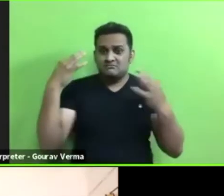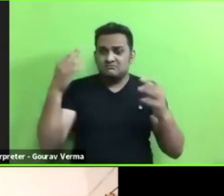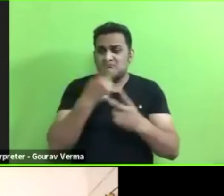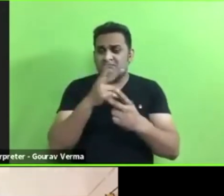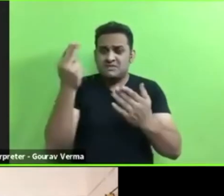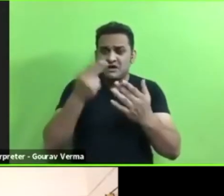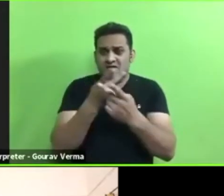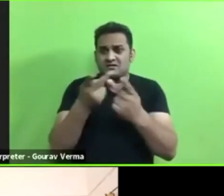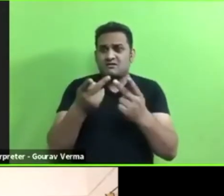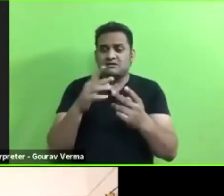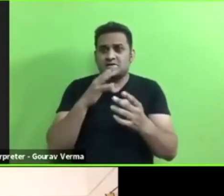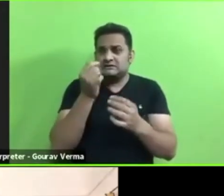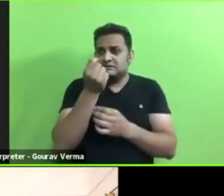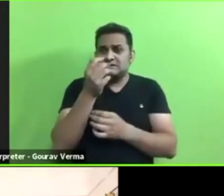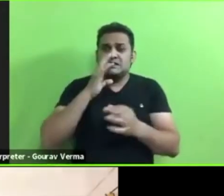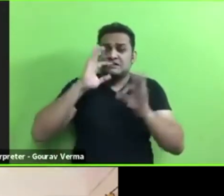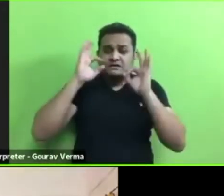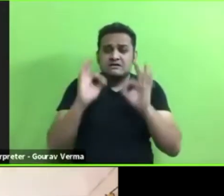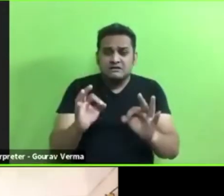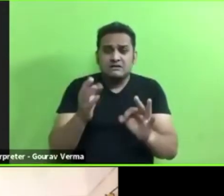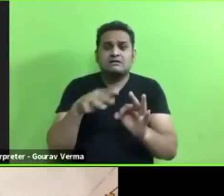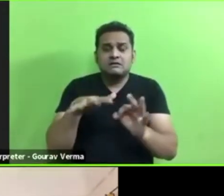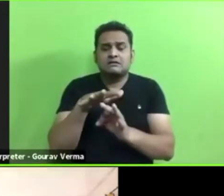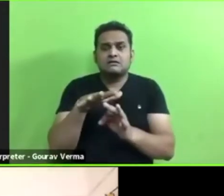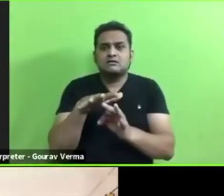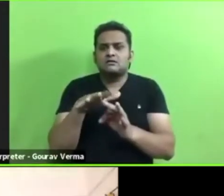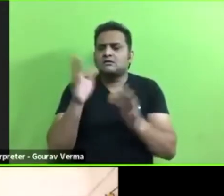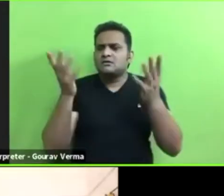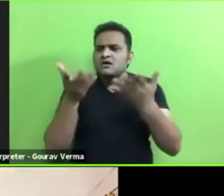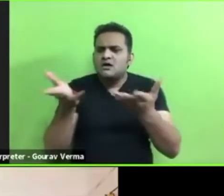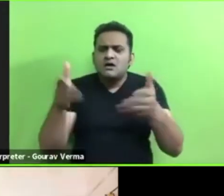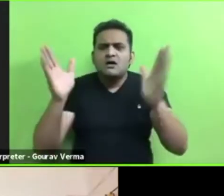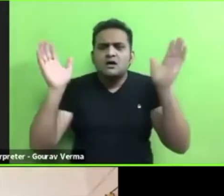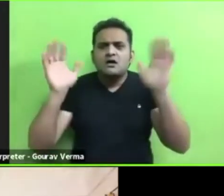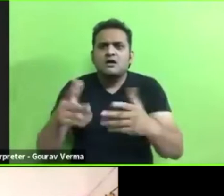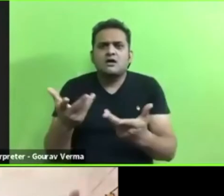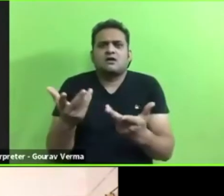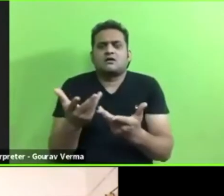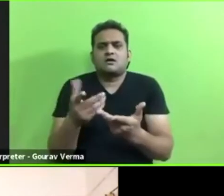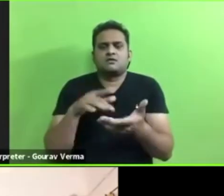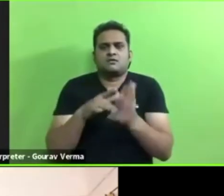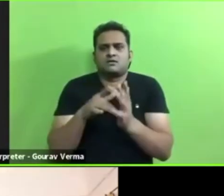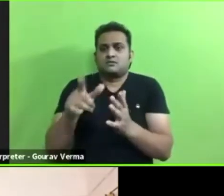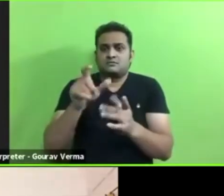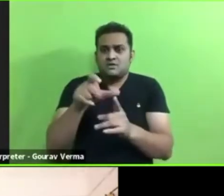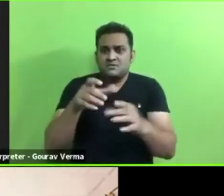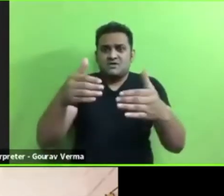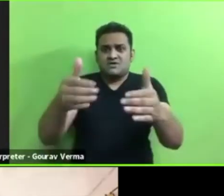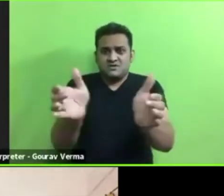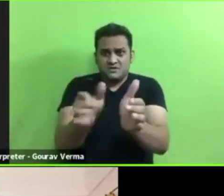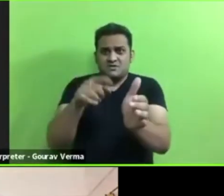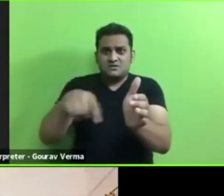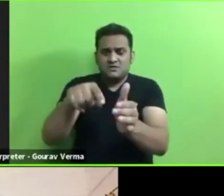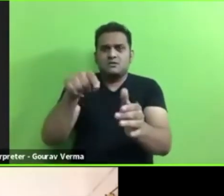call real, okay, are entirely about that space, location, people, happening, and